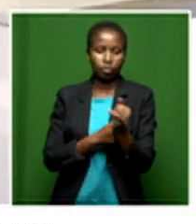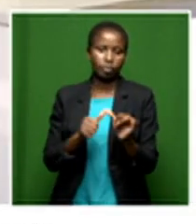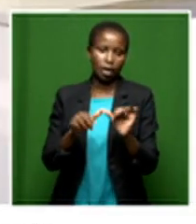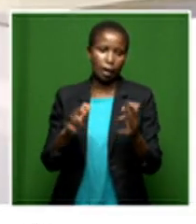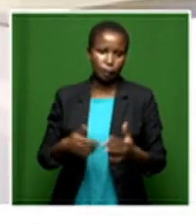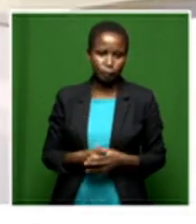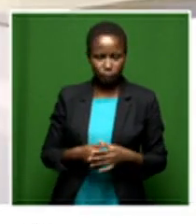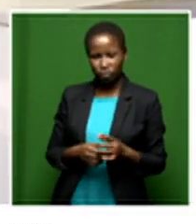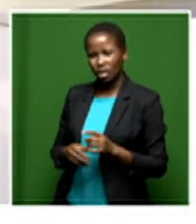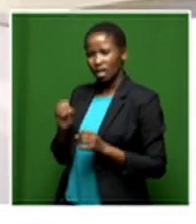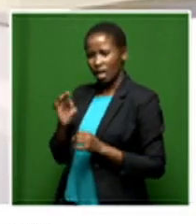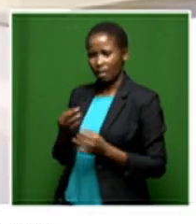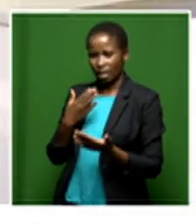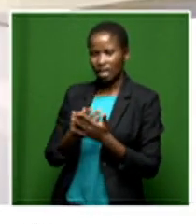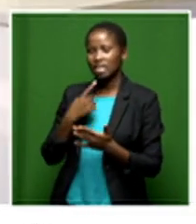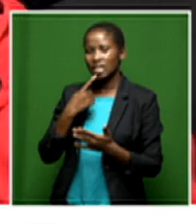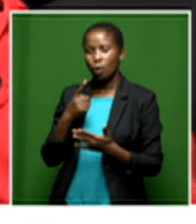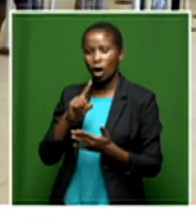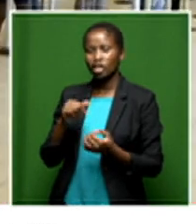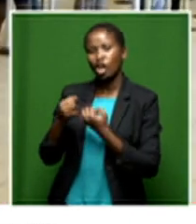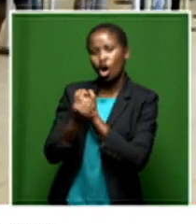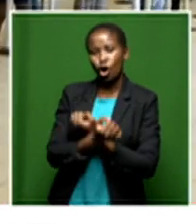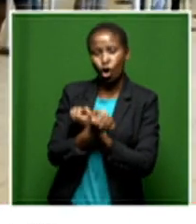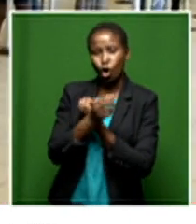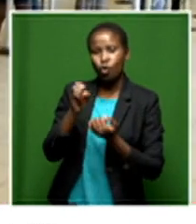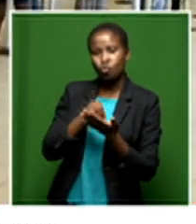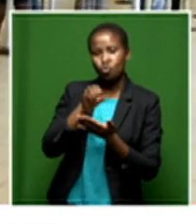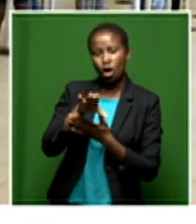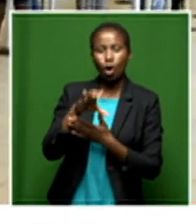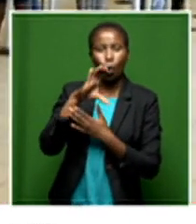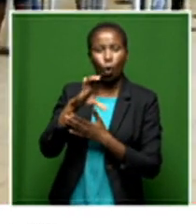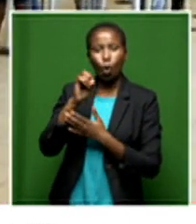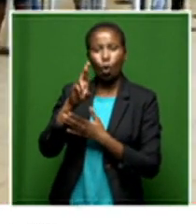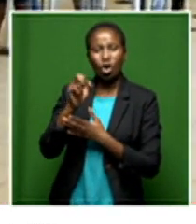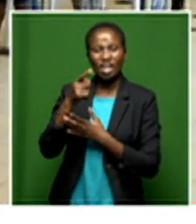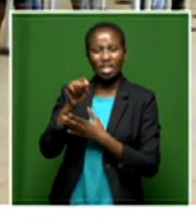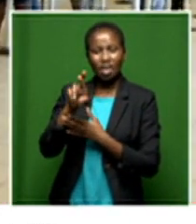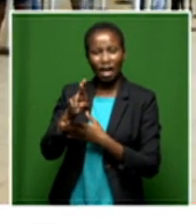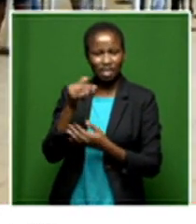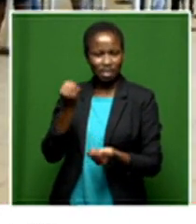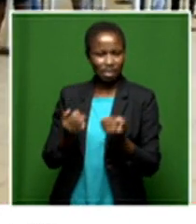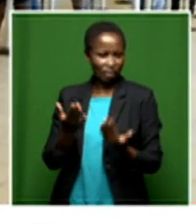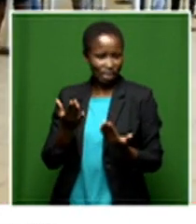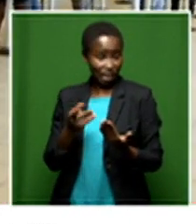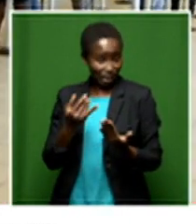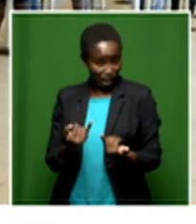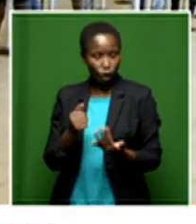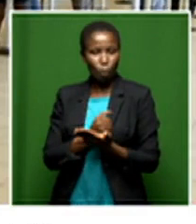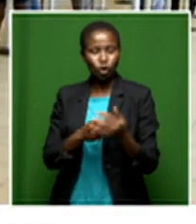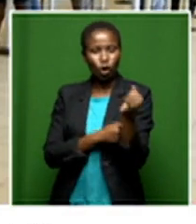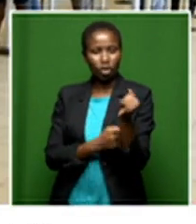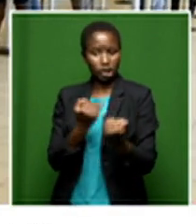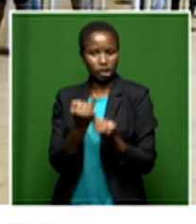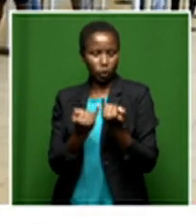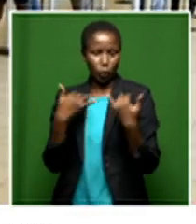example, courier services being provided by the post office and totally being decimated by the competition because the post office